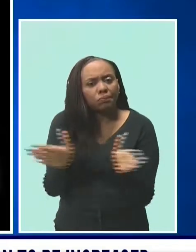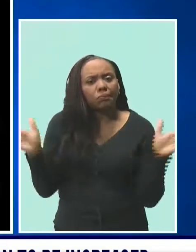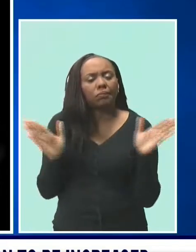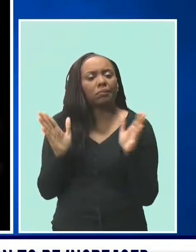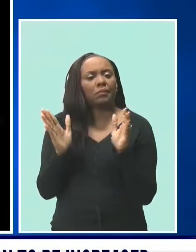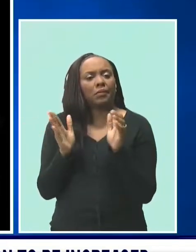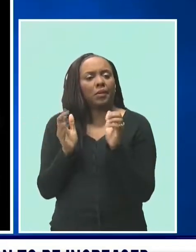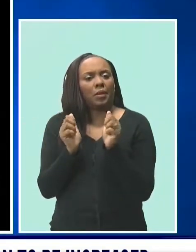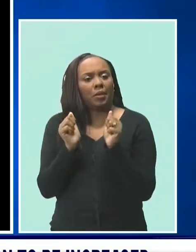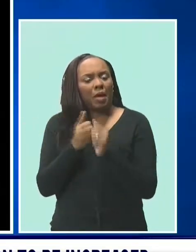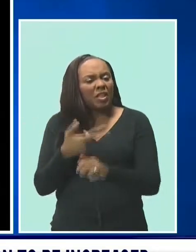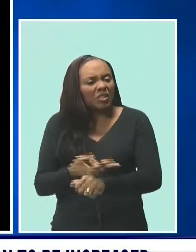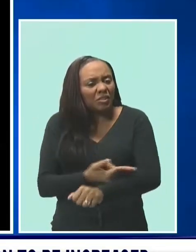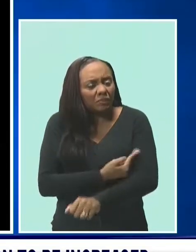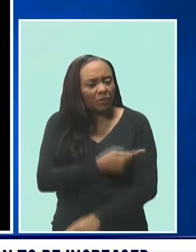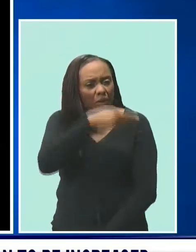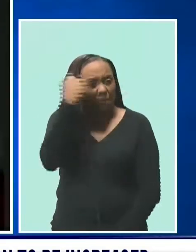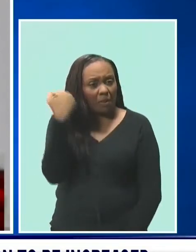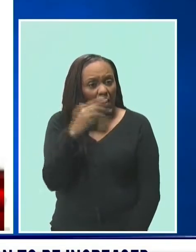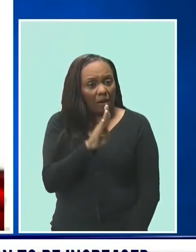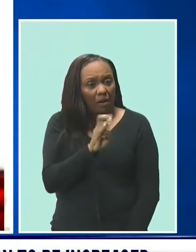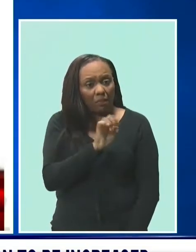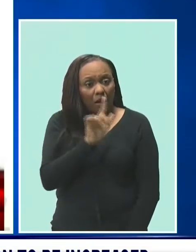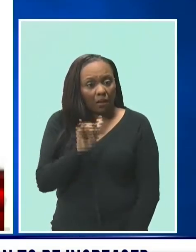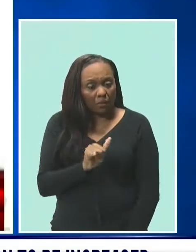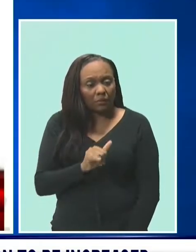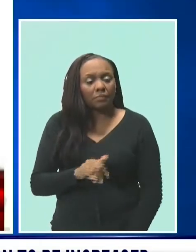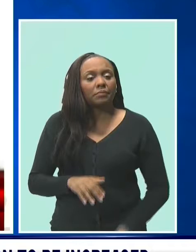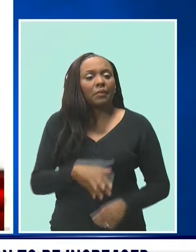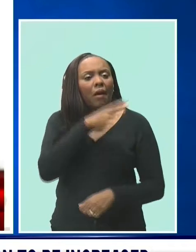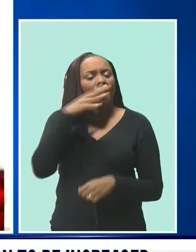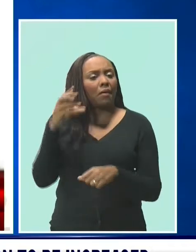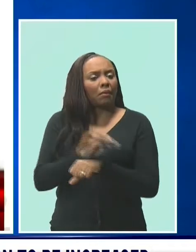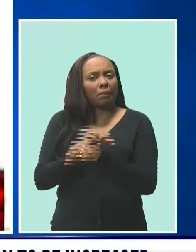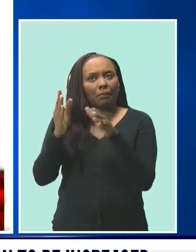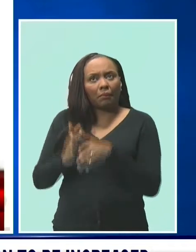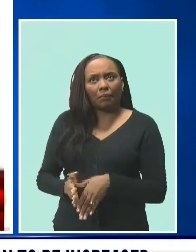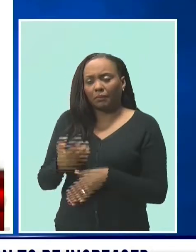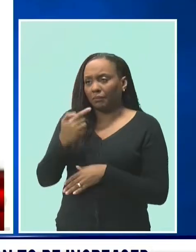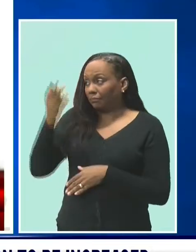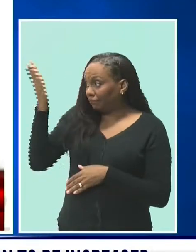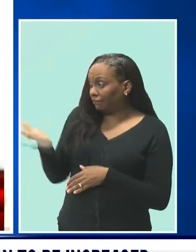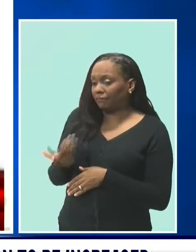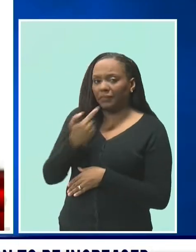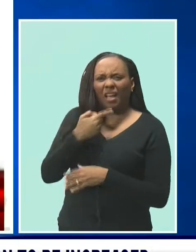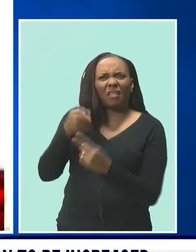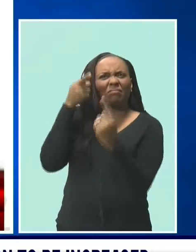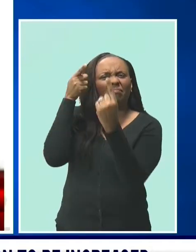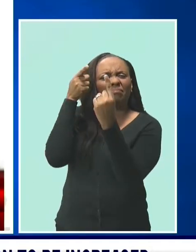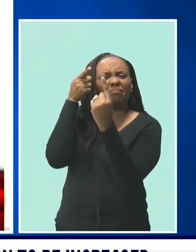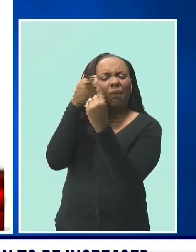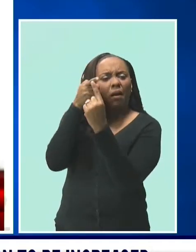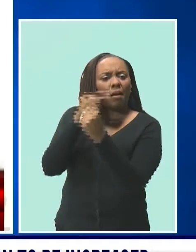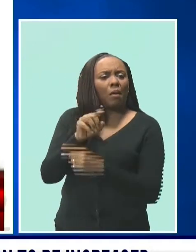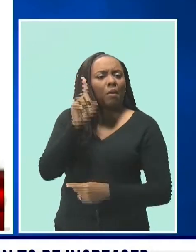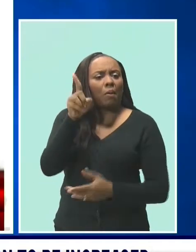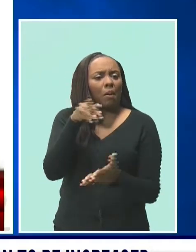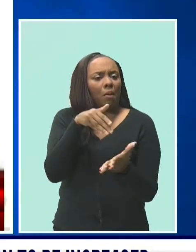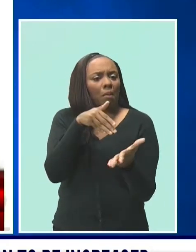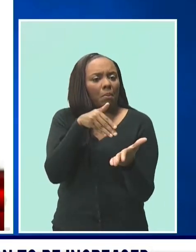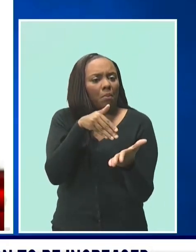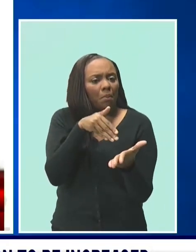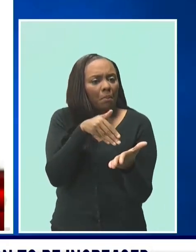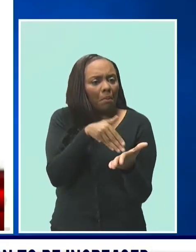black belly sheep numbers in Barbados. Agriculture Minister Indar Weir says the target is 1 million over a